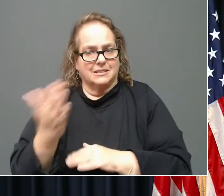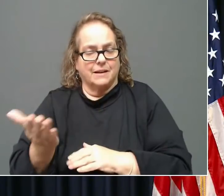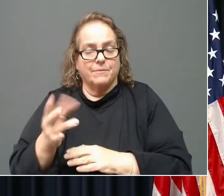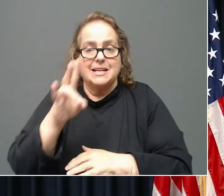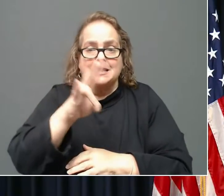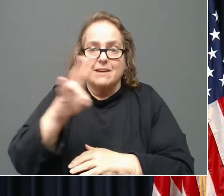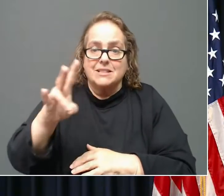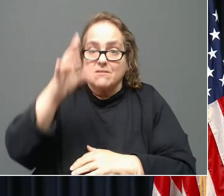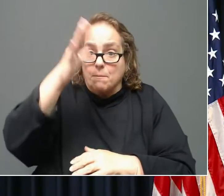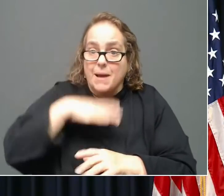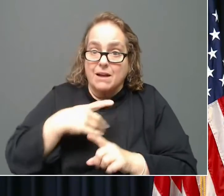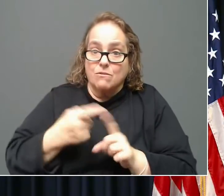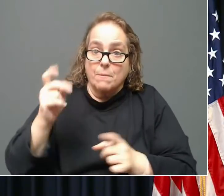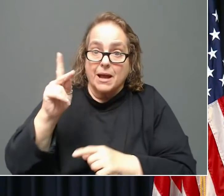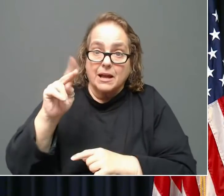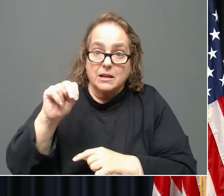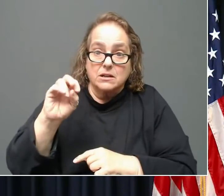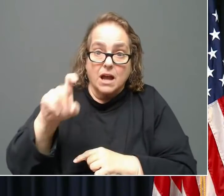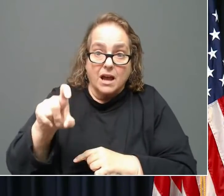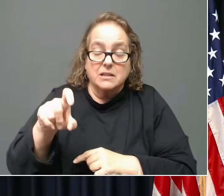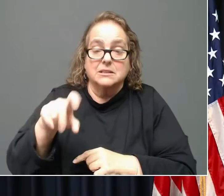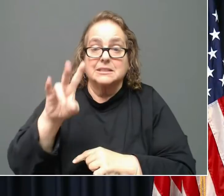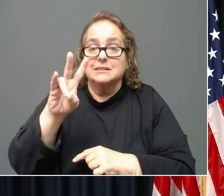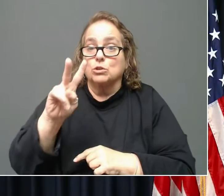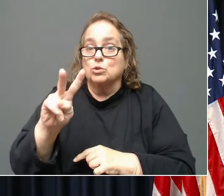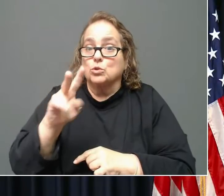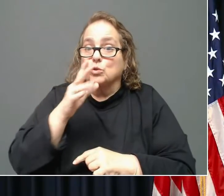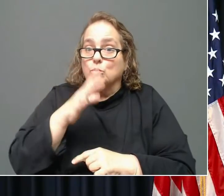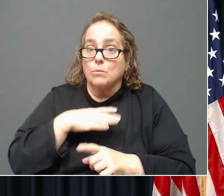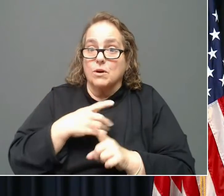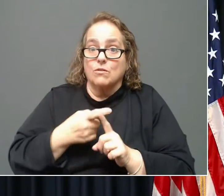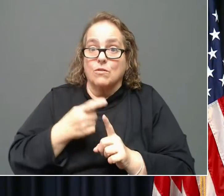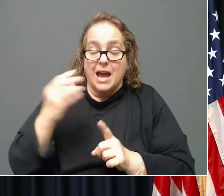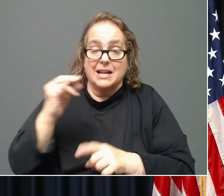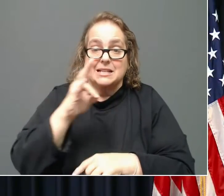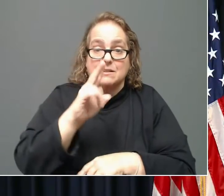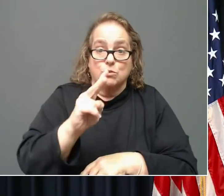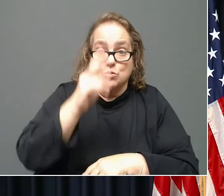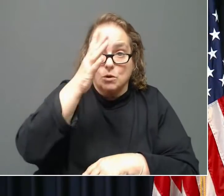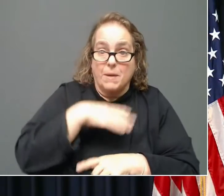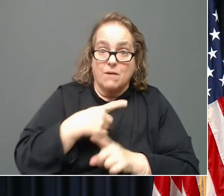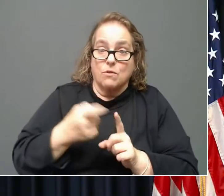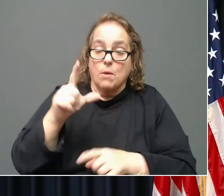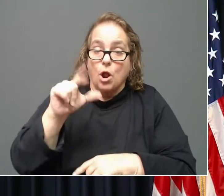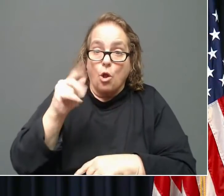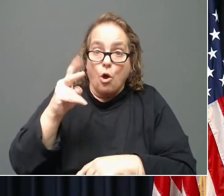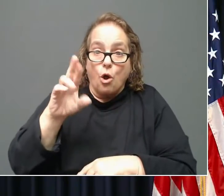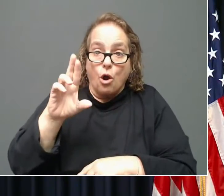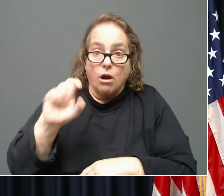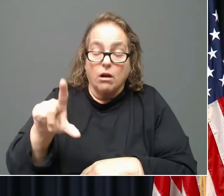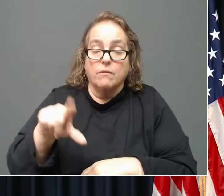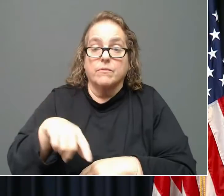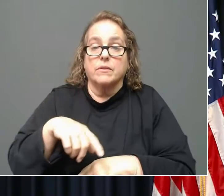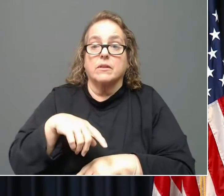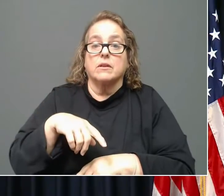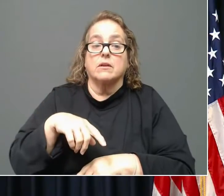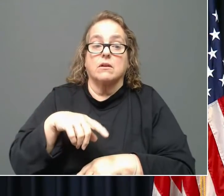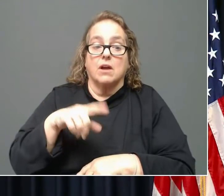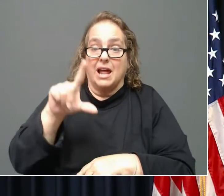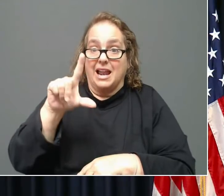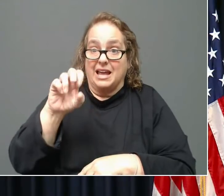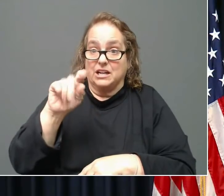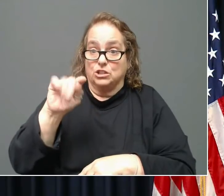Knott, a 72-year-old woman, and a 72-year-old man from Laurel. From Letcher,